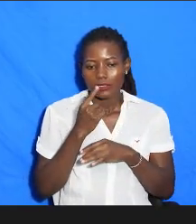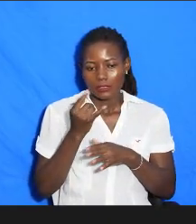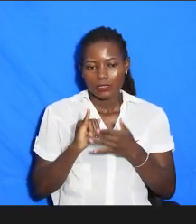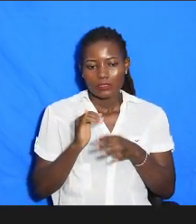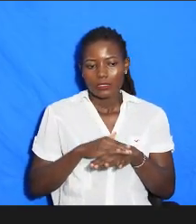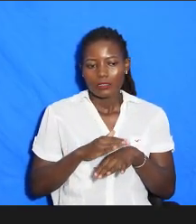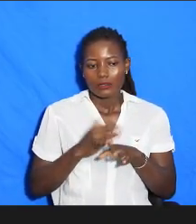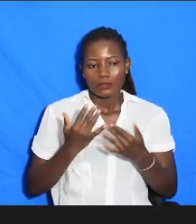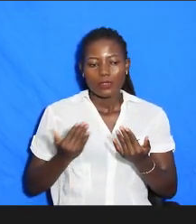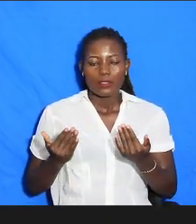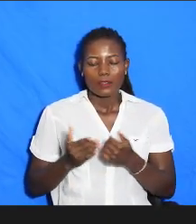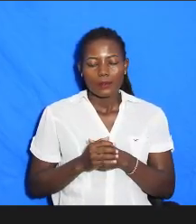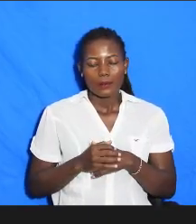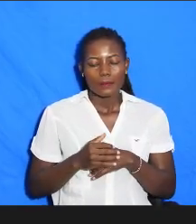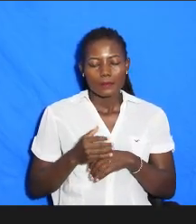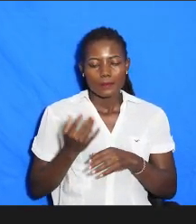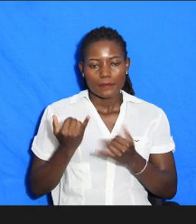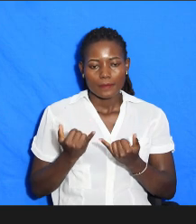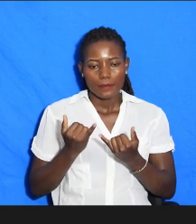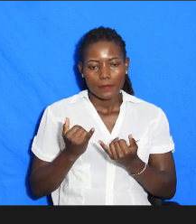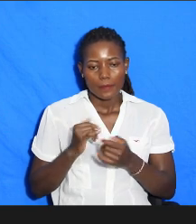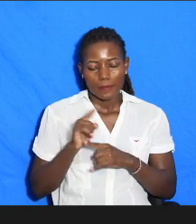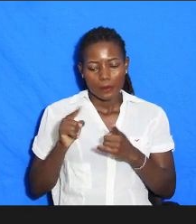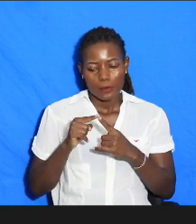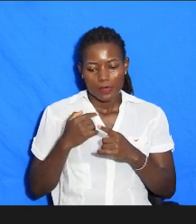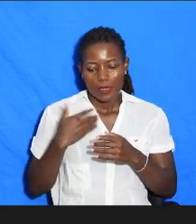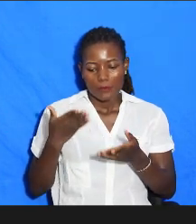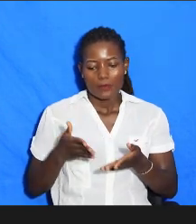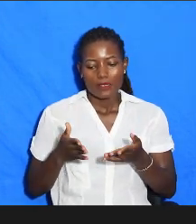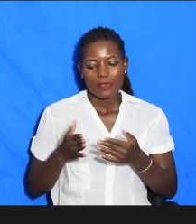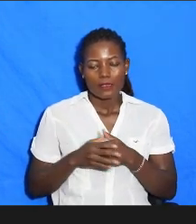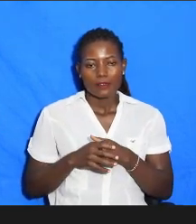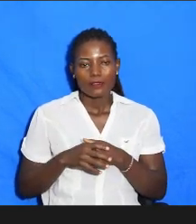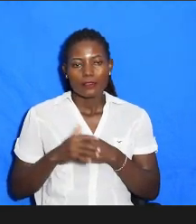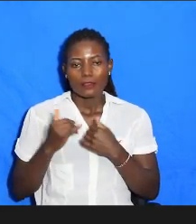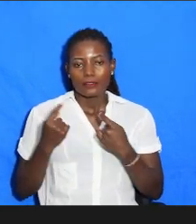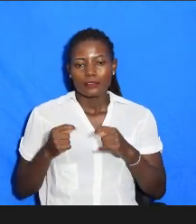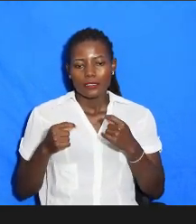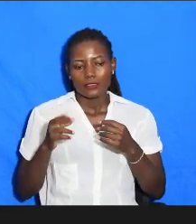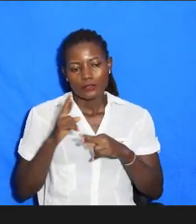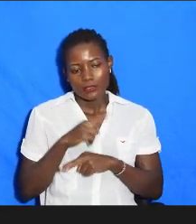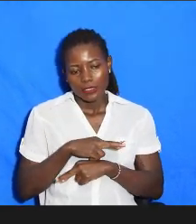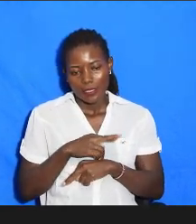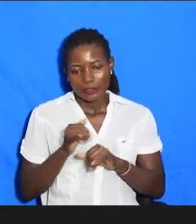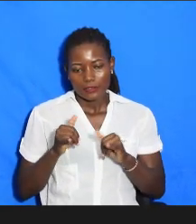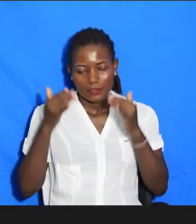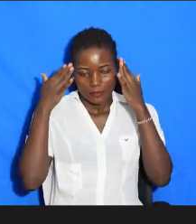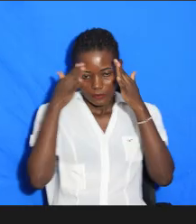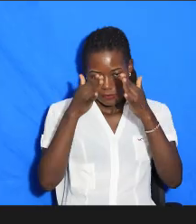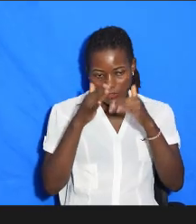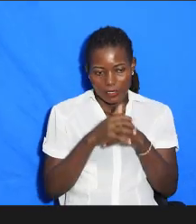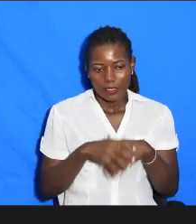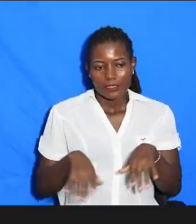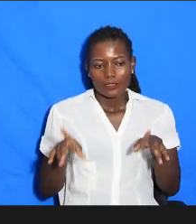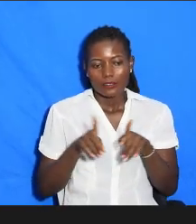that you really run fast. So at the moment when I'm there, I'm just tend to, kind of relax, kind of stay focused, pray a bit,